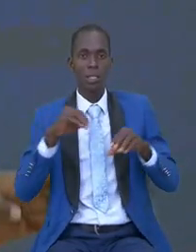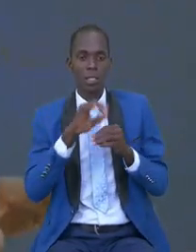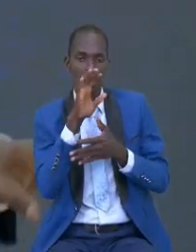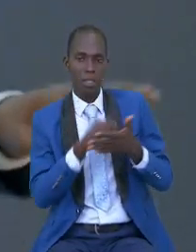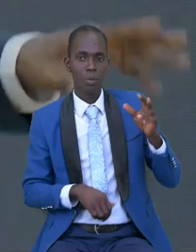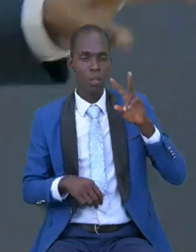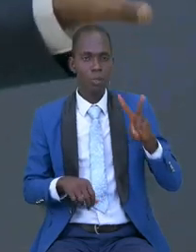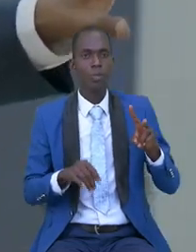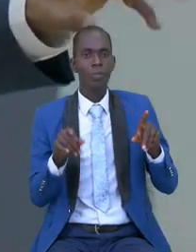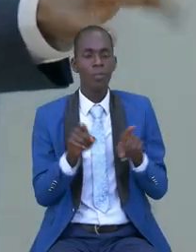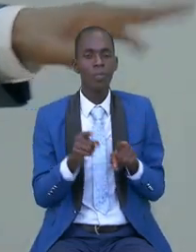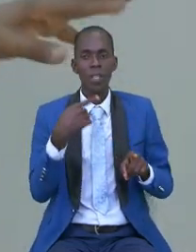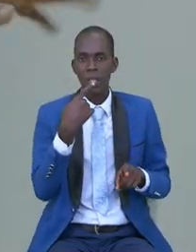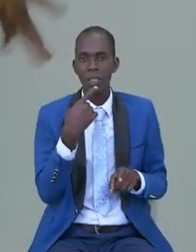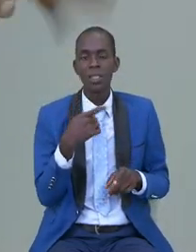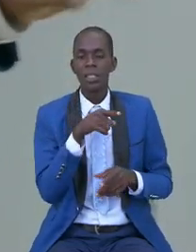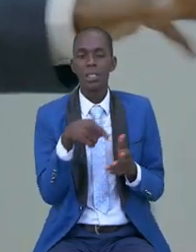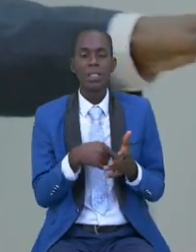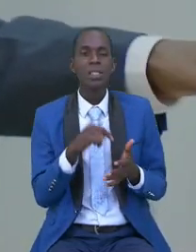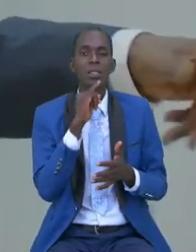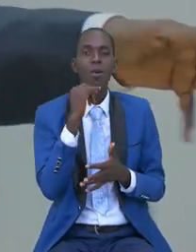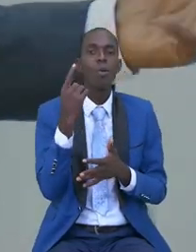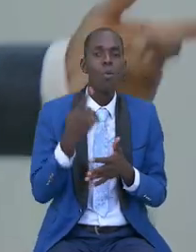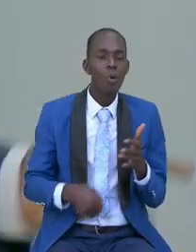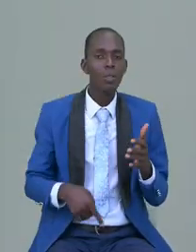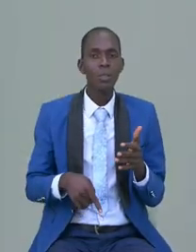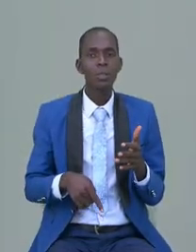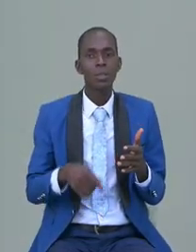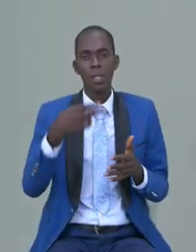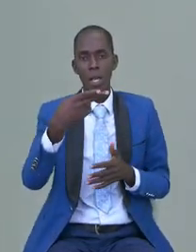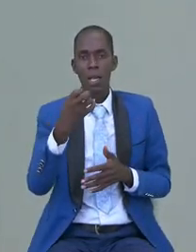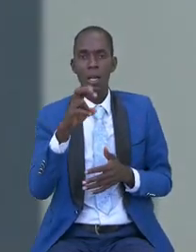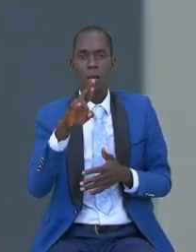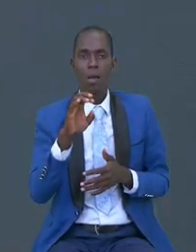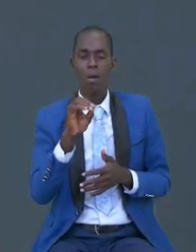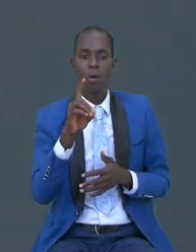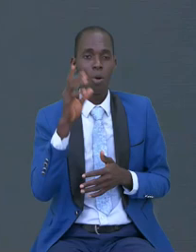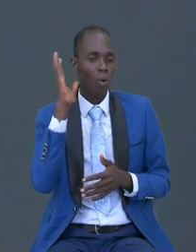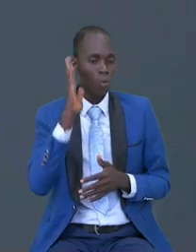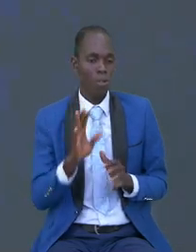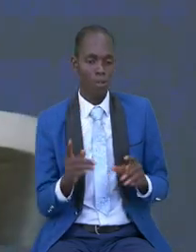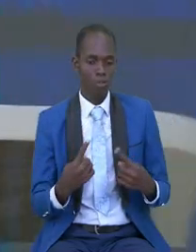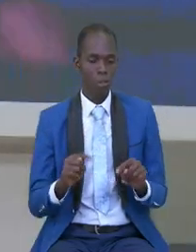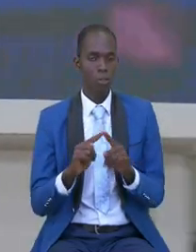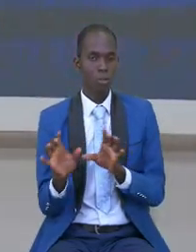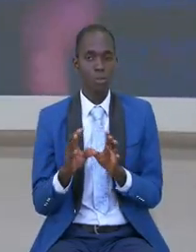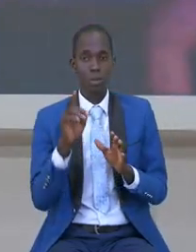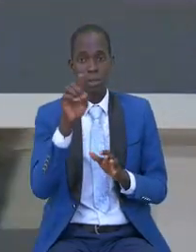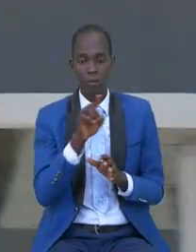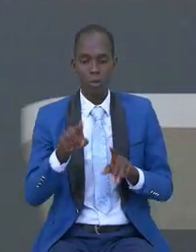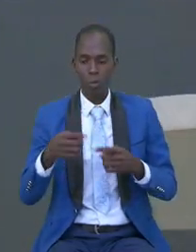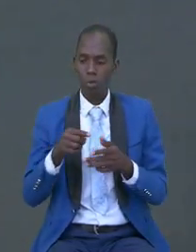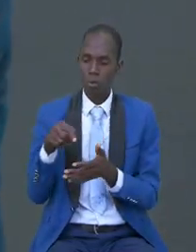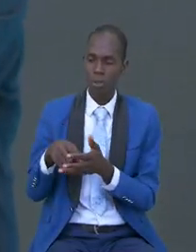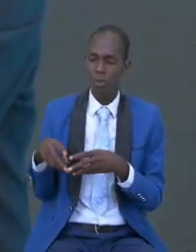as it says, this is what Herod will try to do, therefore go this way. In chapter 2